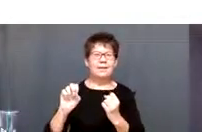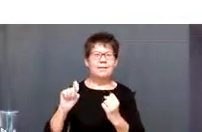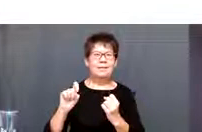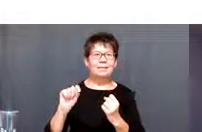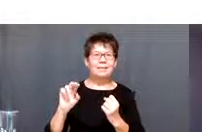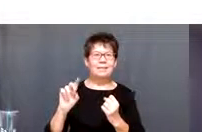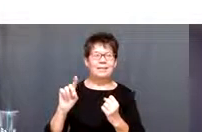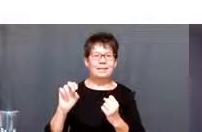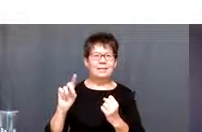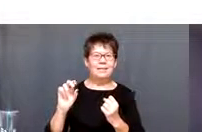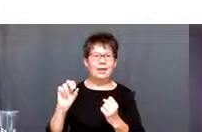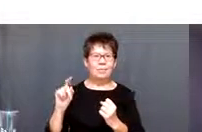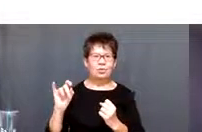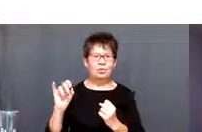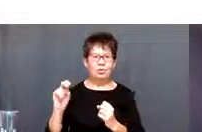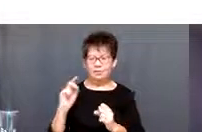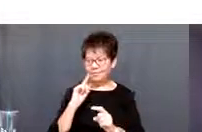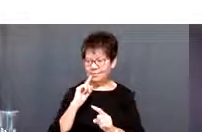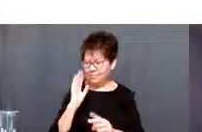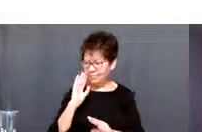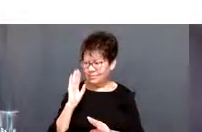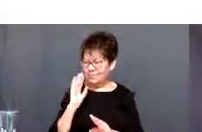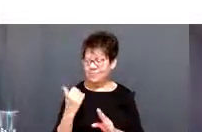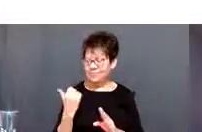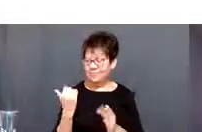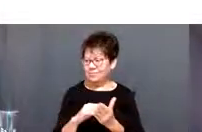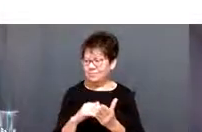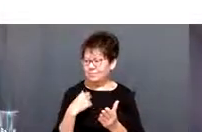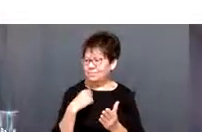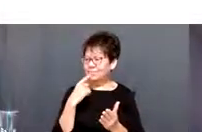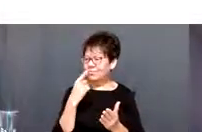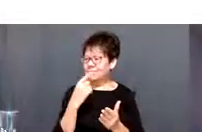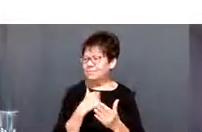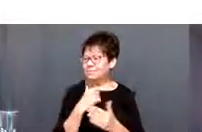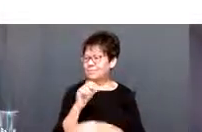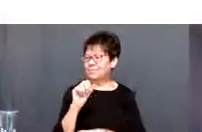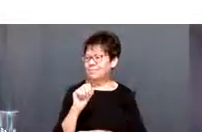Assistant Commissioner for Communications and External Affairs.